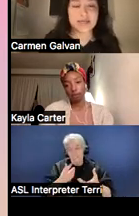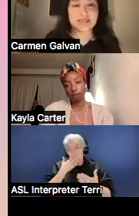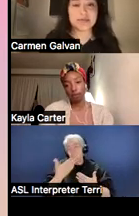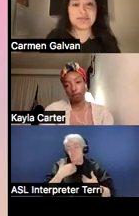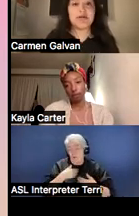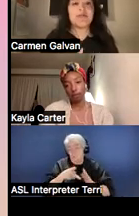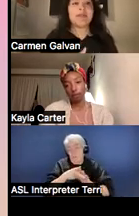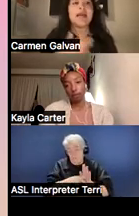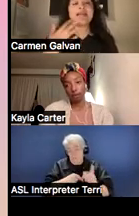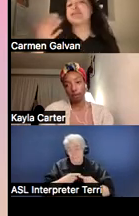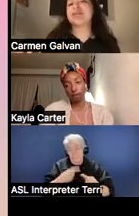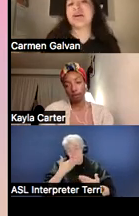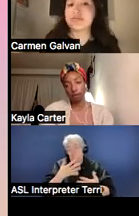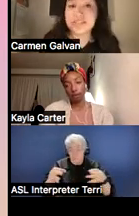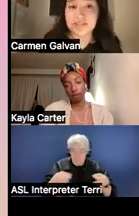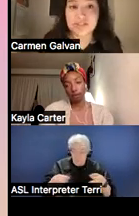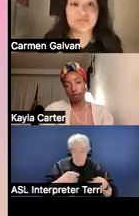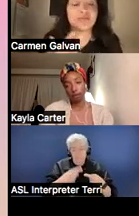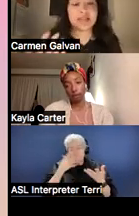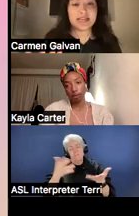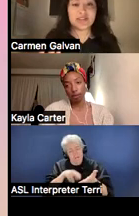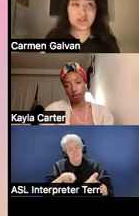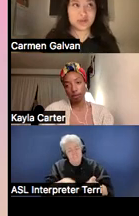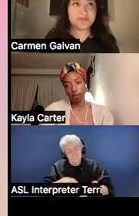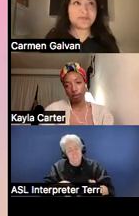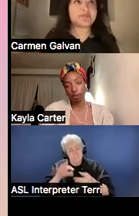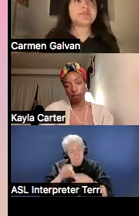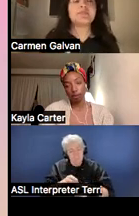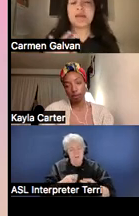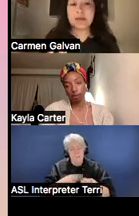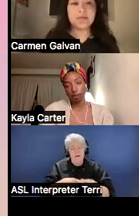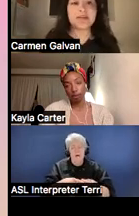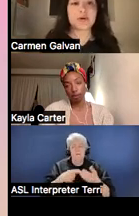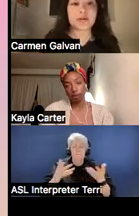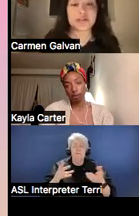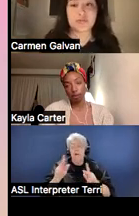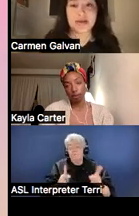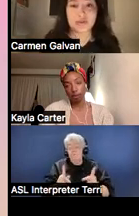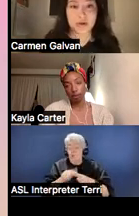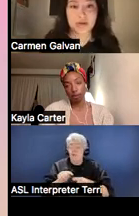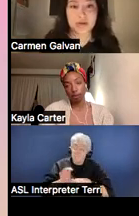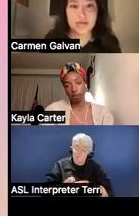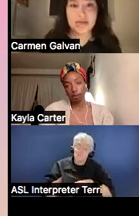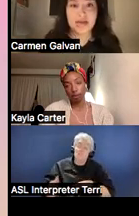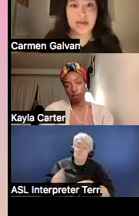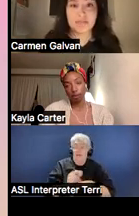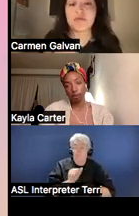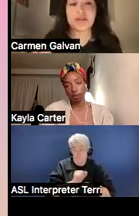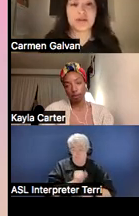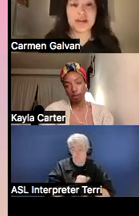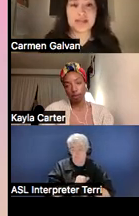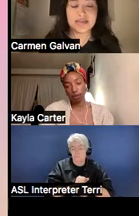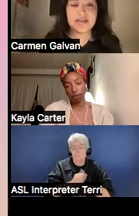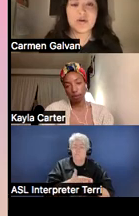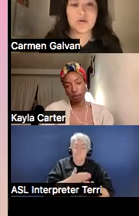and explain to people. There's a lot of research related to people being forced to go back to work before